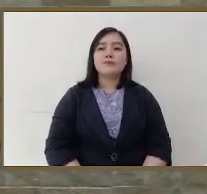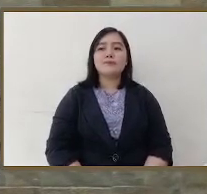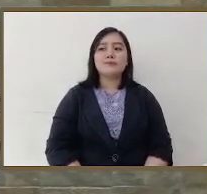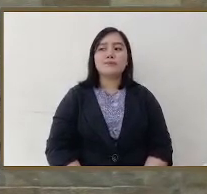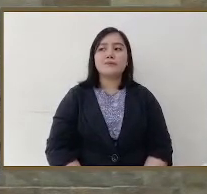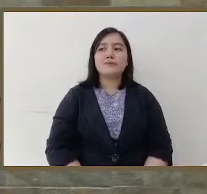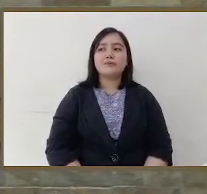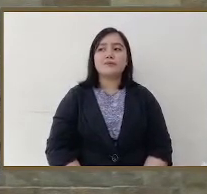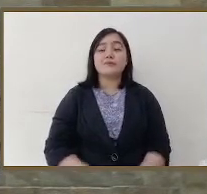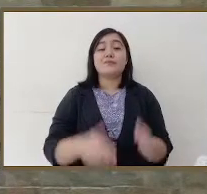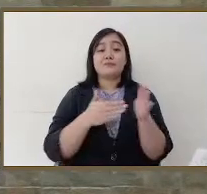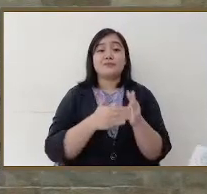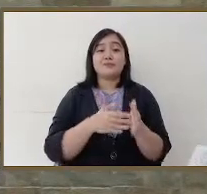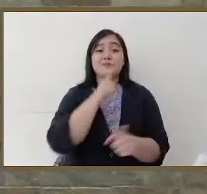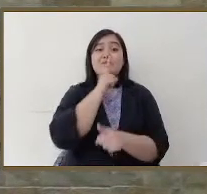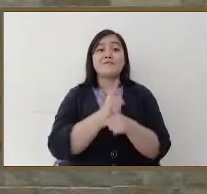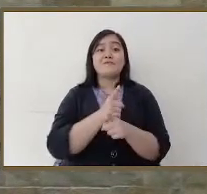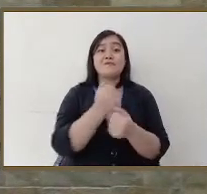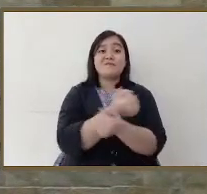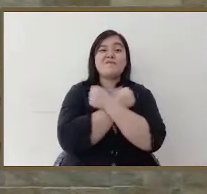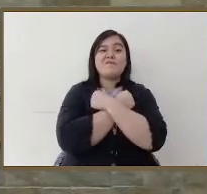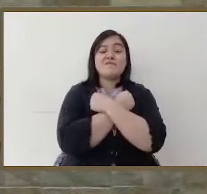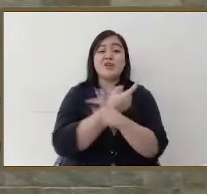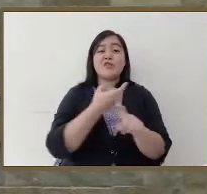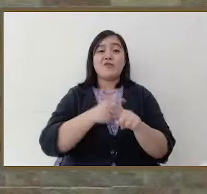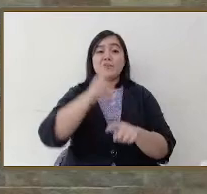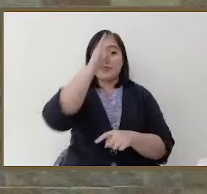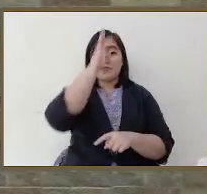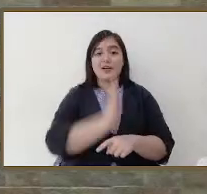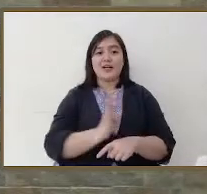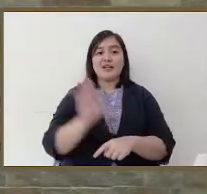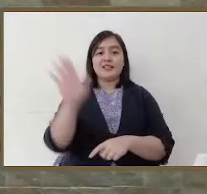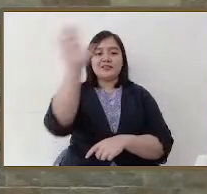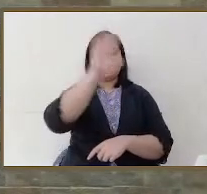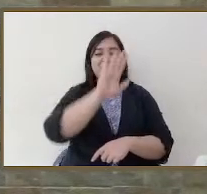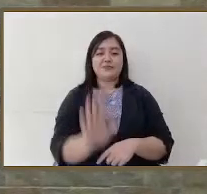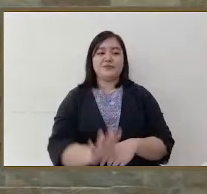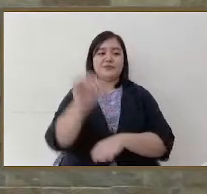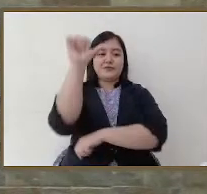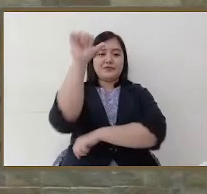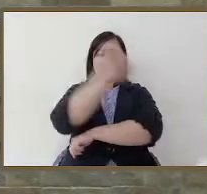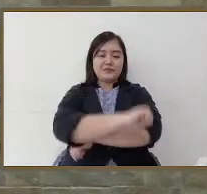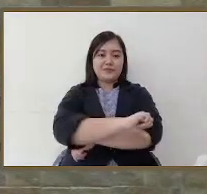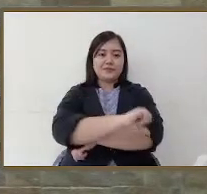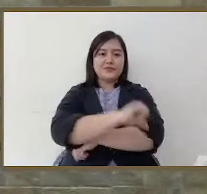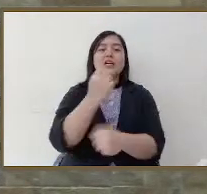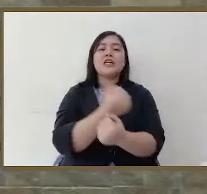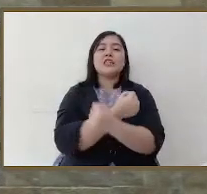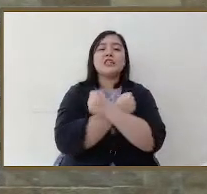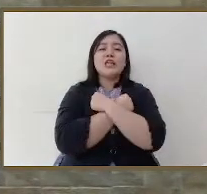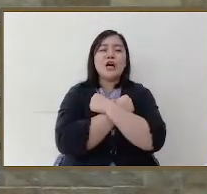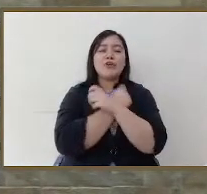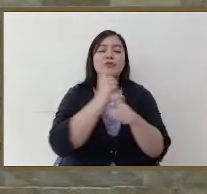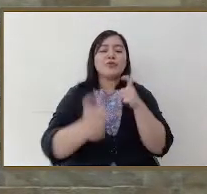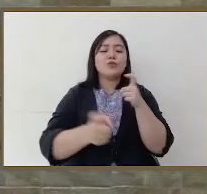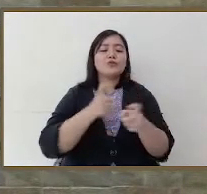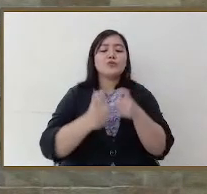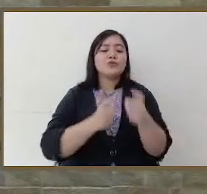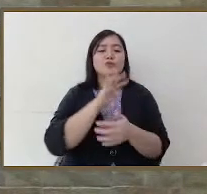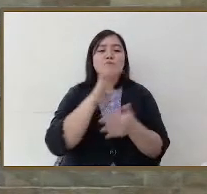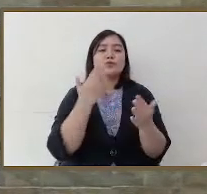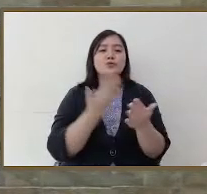Charity never fail it. Love covers all